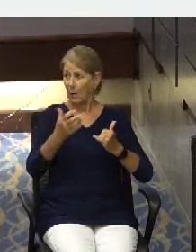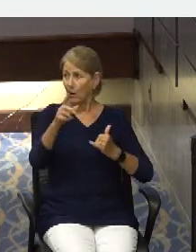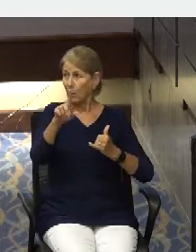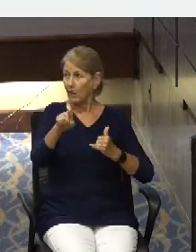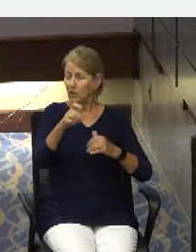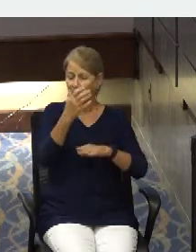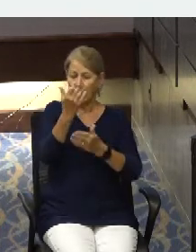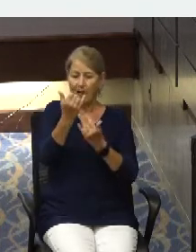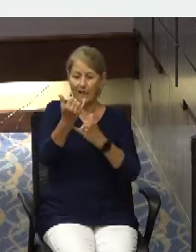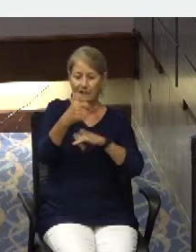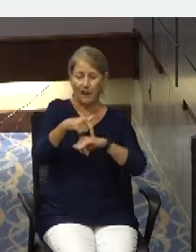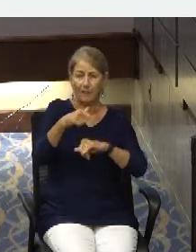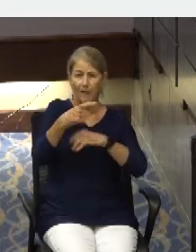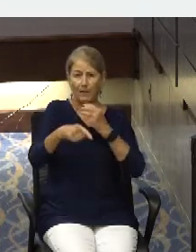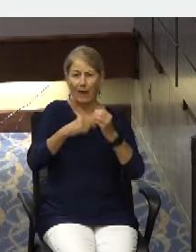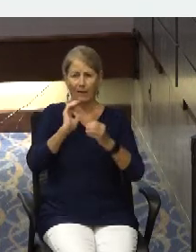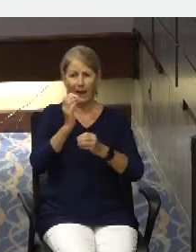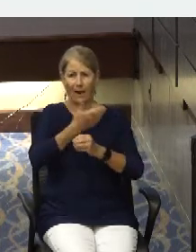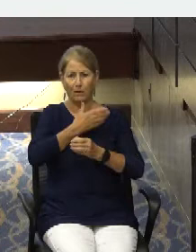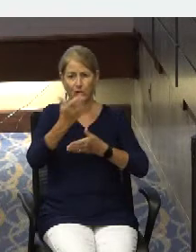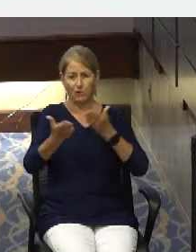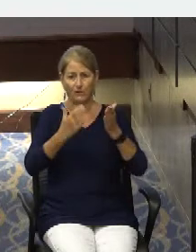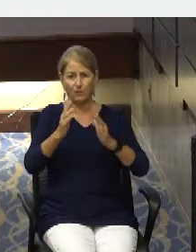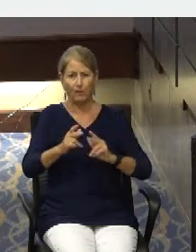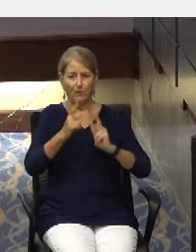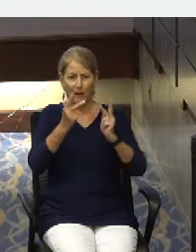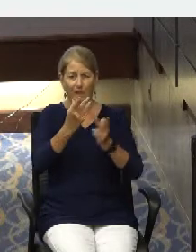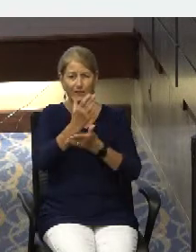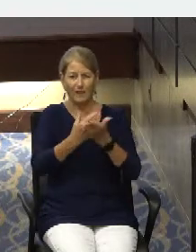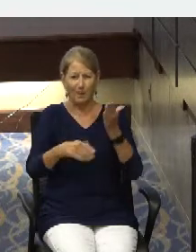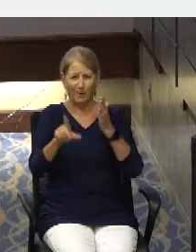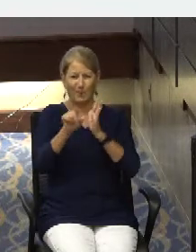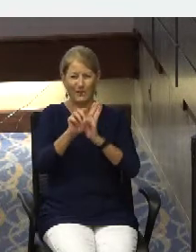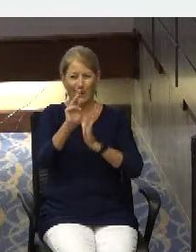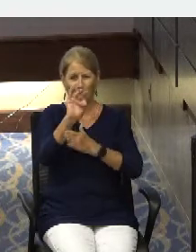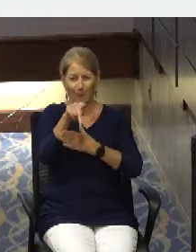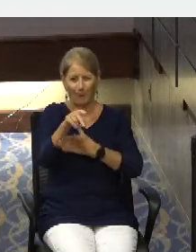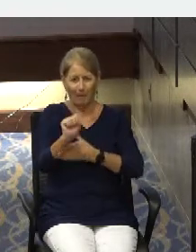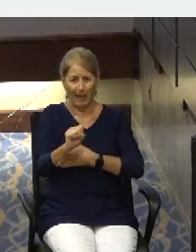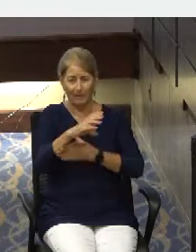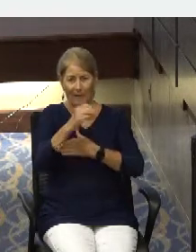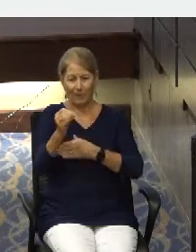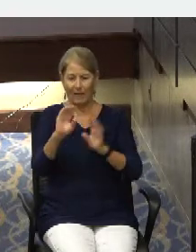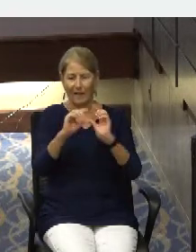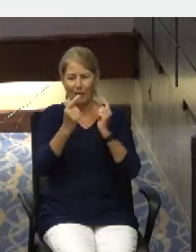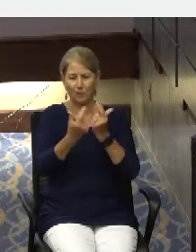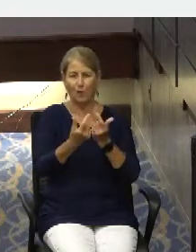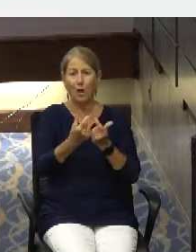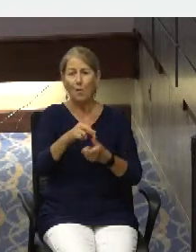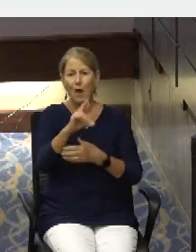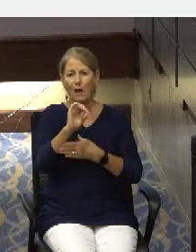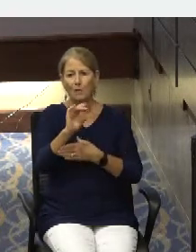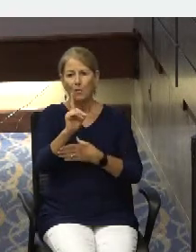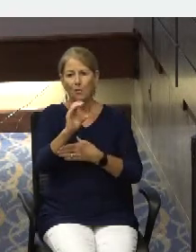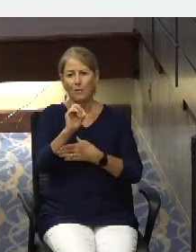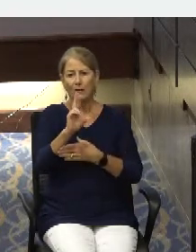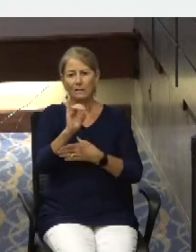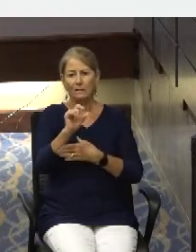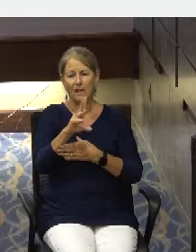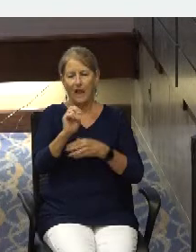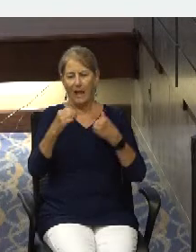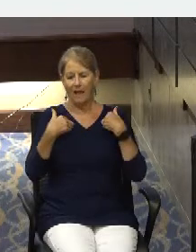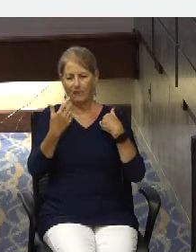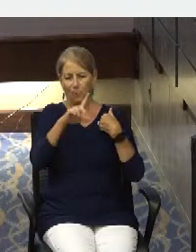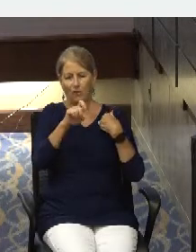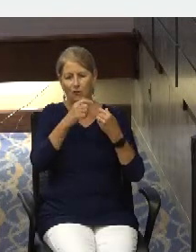about our existing service, and what we did is we provided some printed maps because I believe Councilwoman Rodriguez had some questions about the difference between the screen